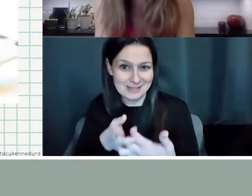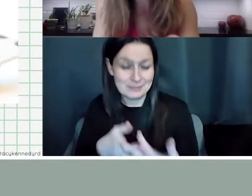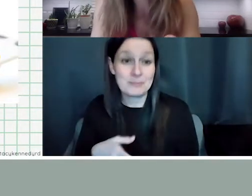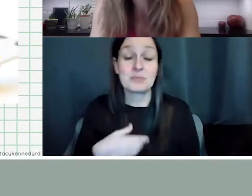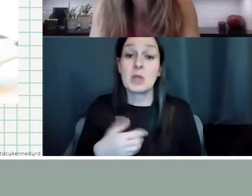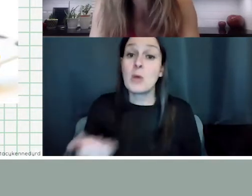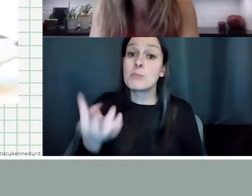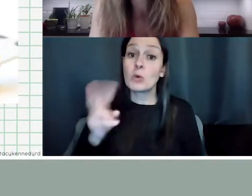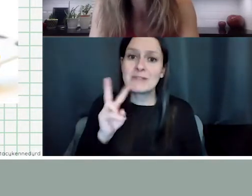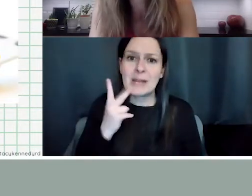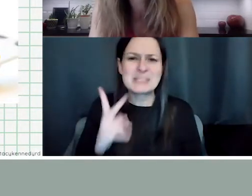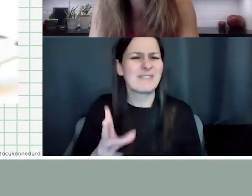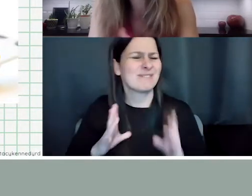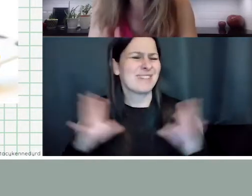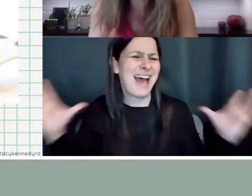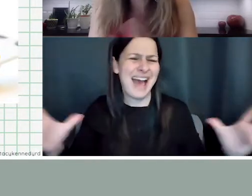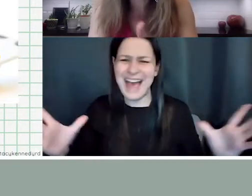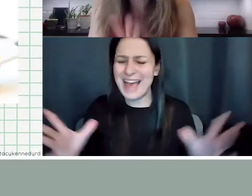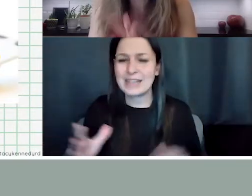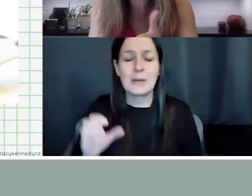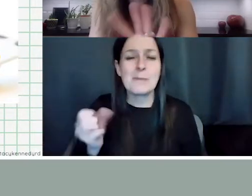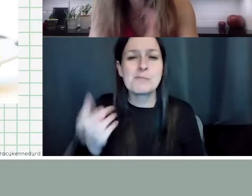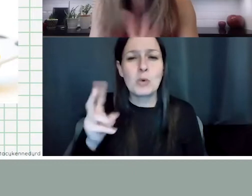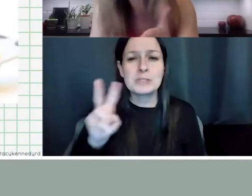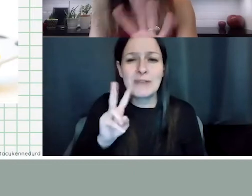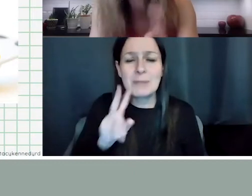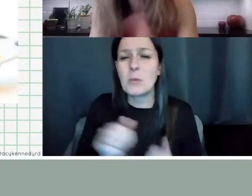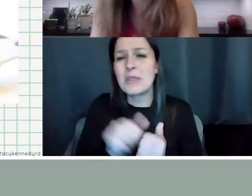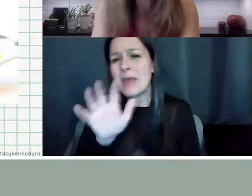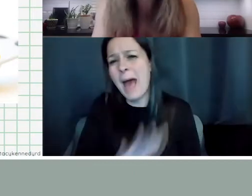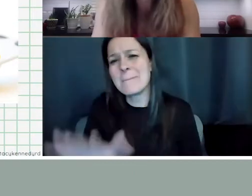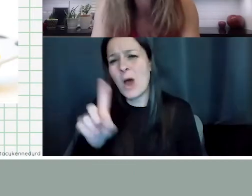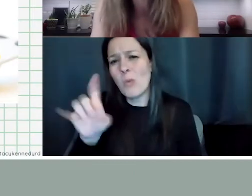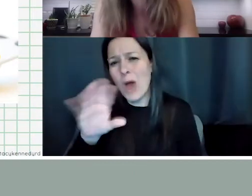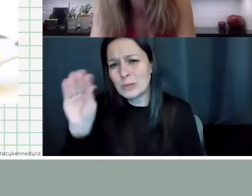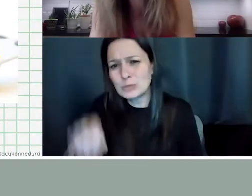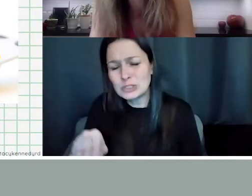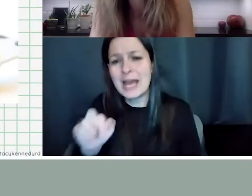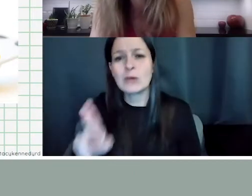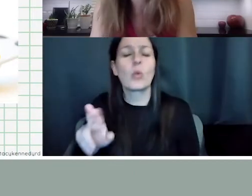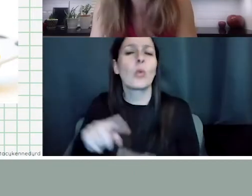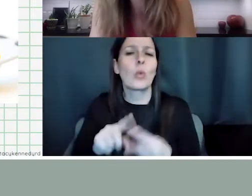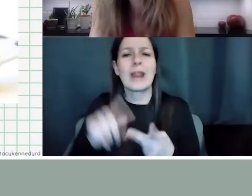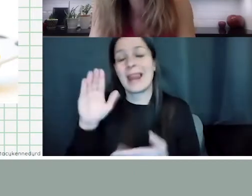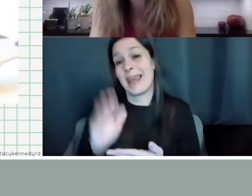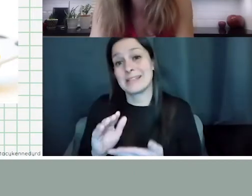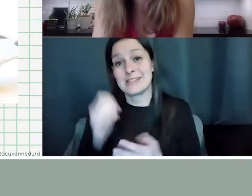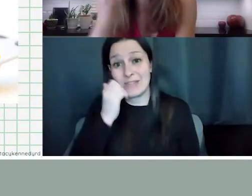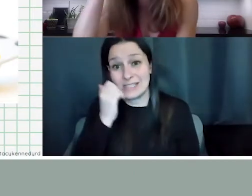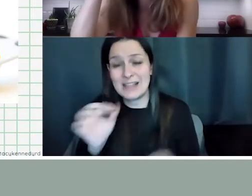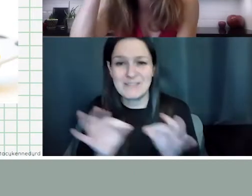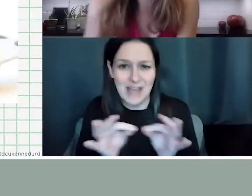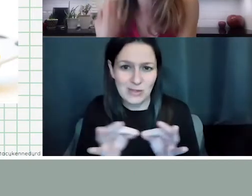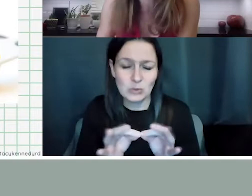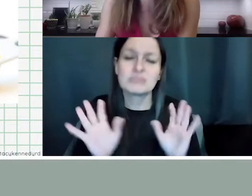fine. So if you're taking a multi with approximately around 100% or less of the daily value, that is safe